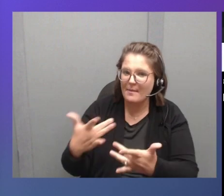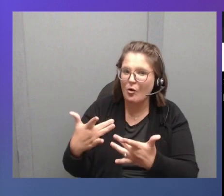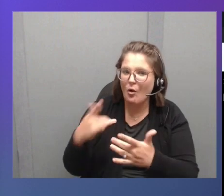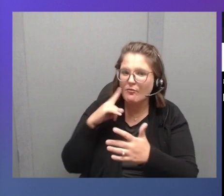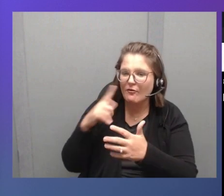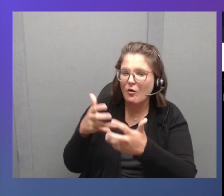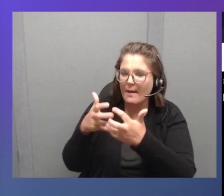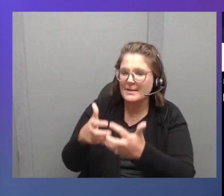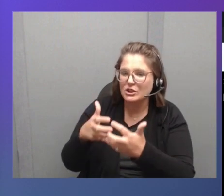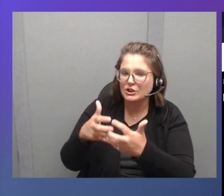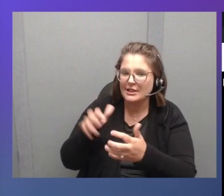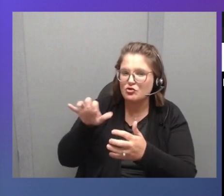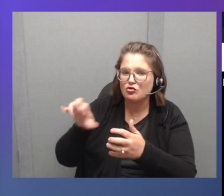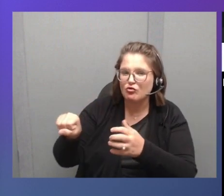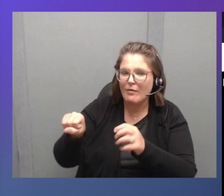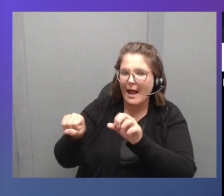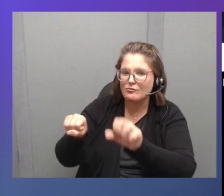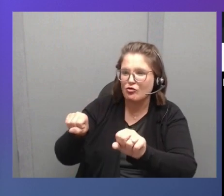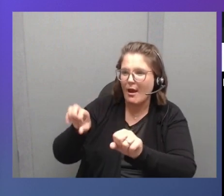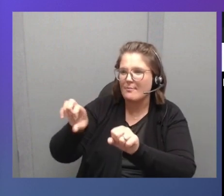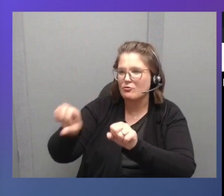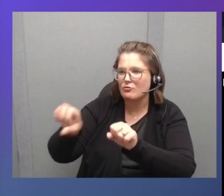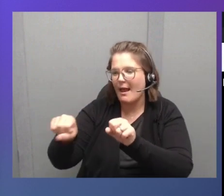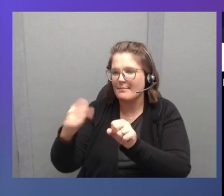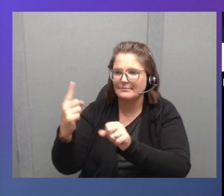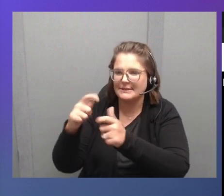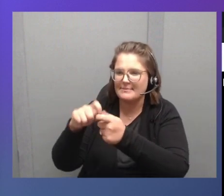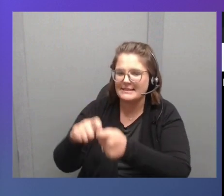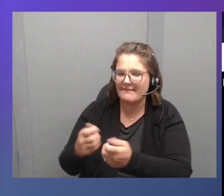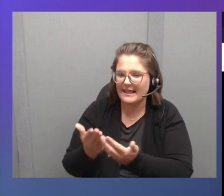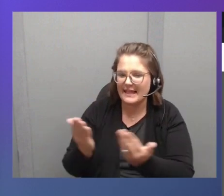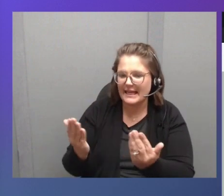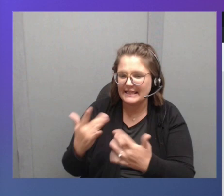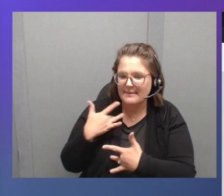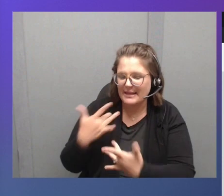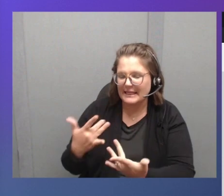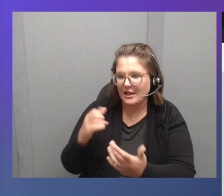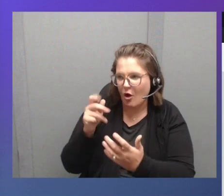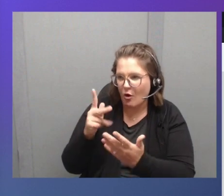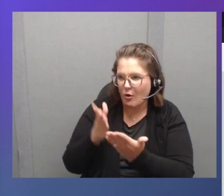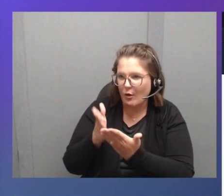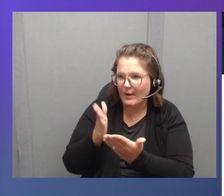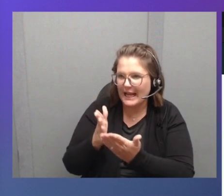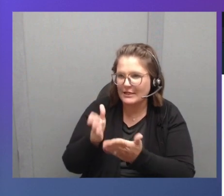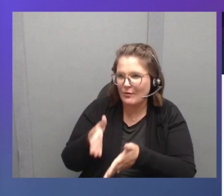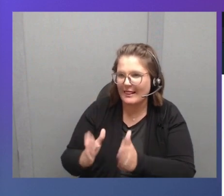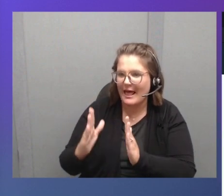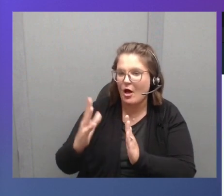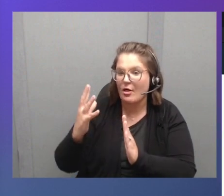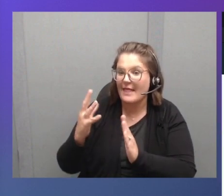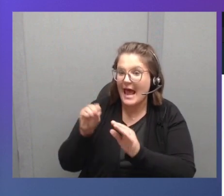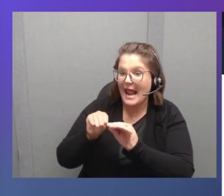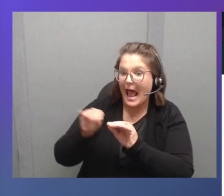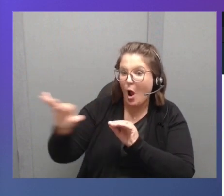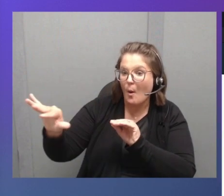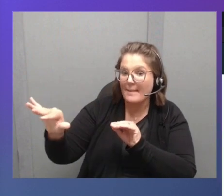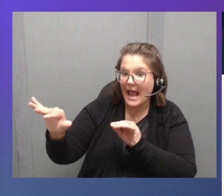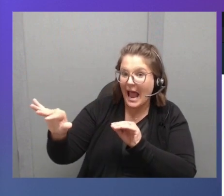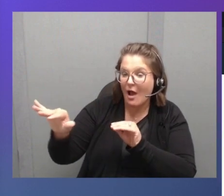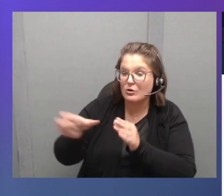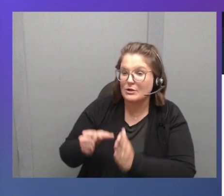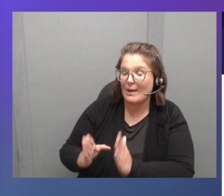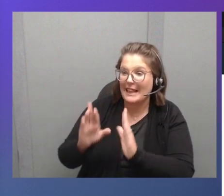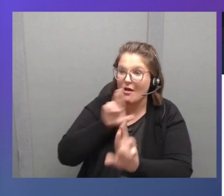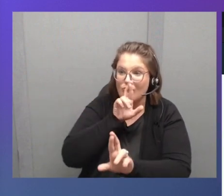grab like a yum update or something. It's typically all right to allow that outbound access and then to allow a response